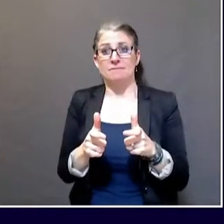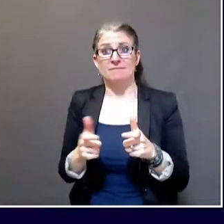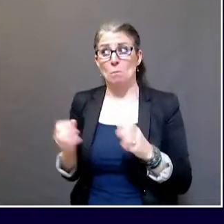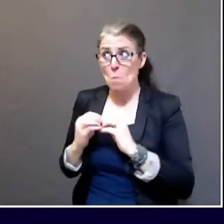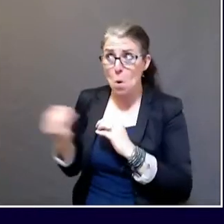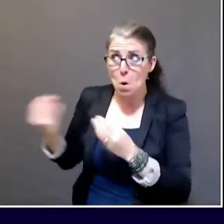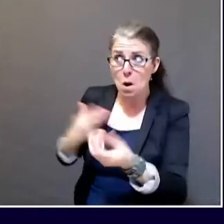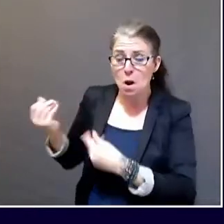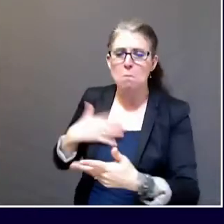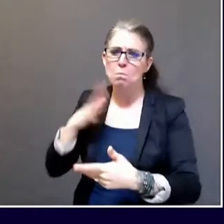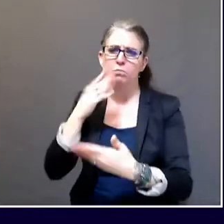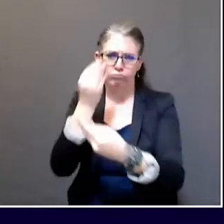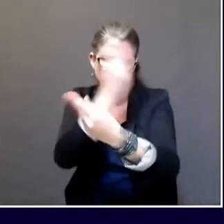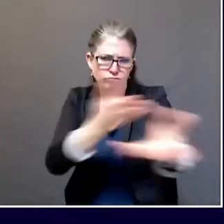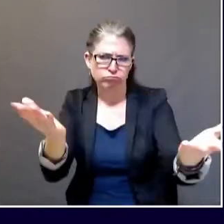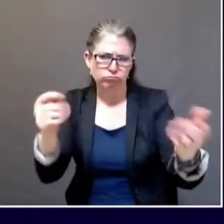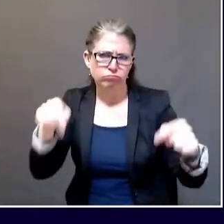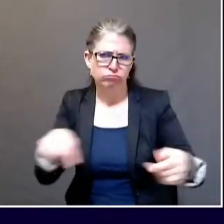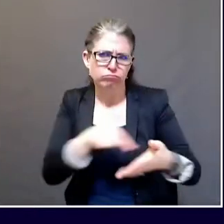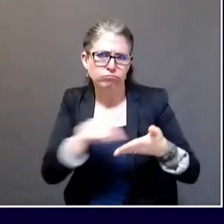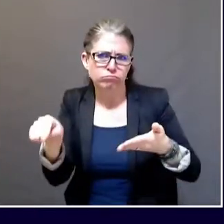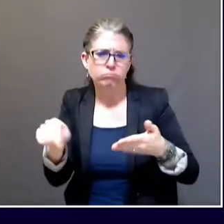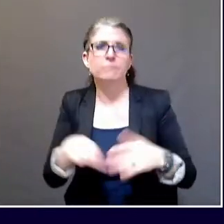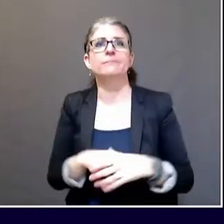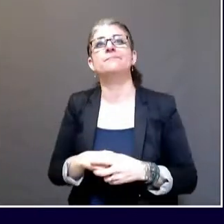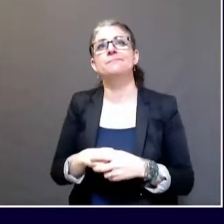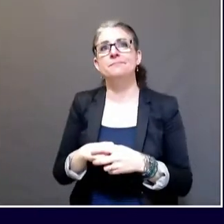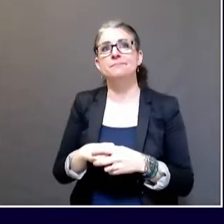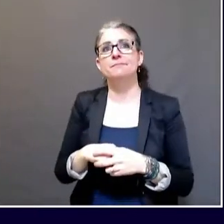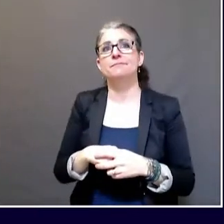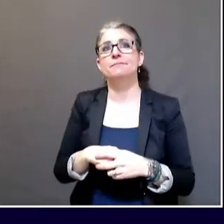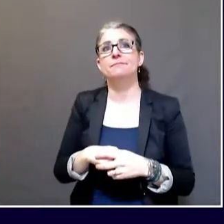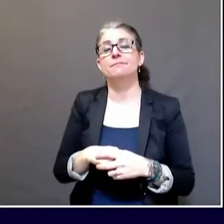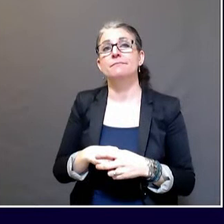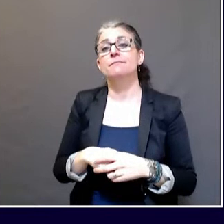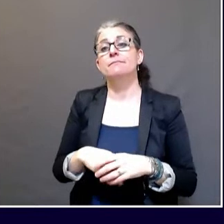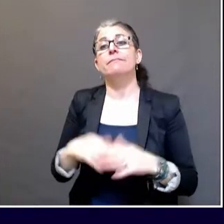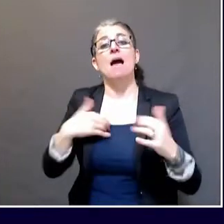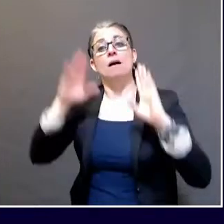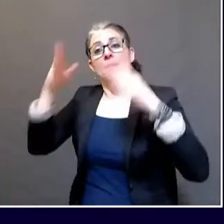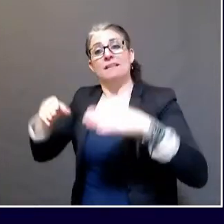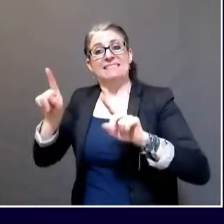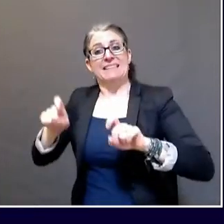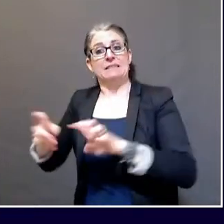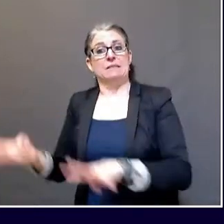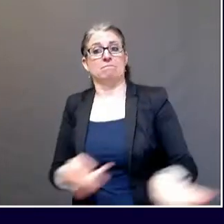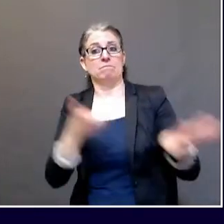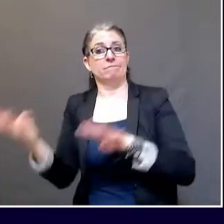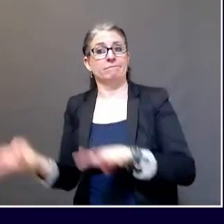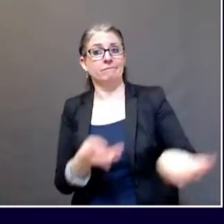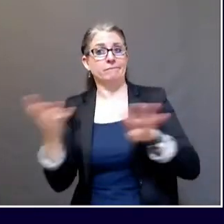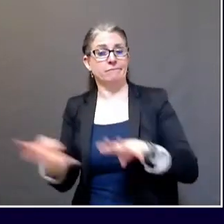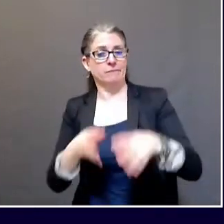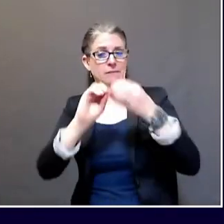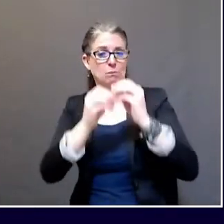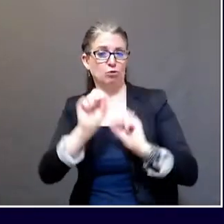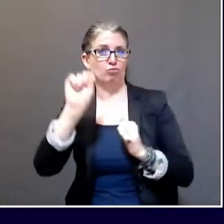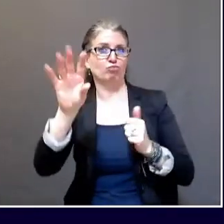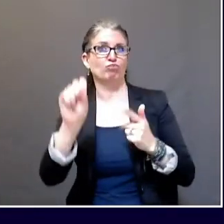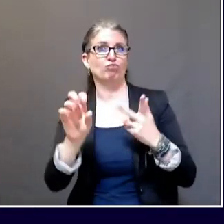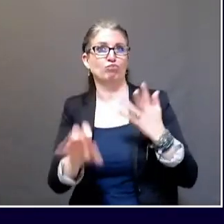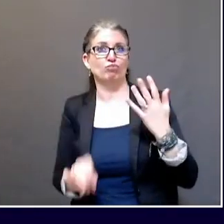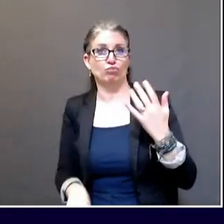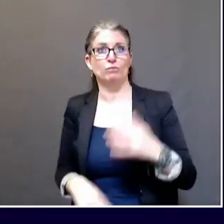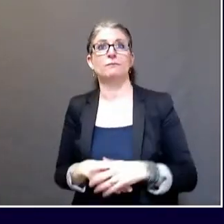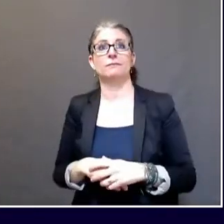Turning now toward testing. Here's where we stand with respect to our testing metrics. First, with respect